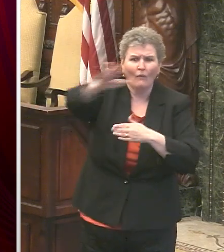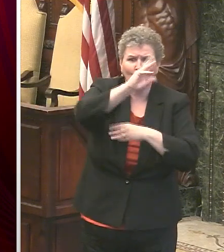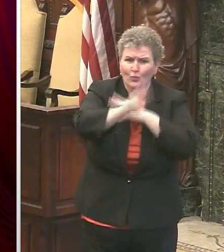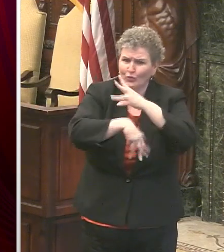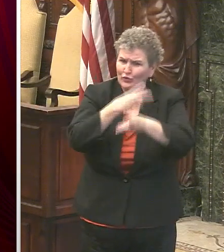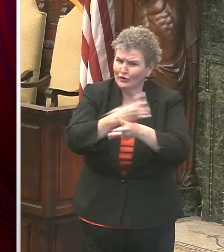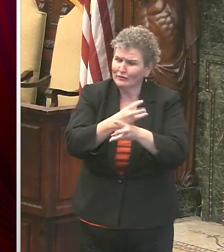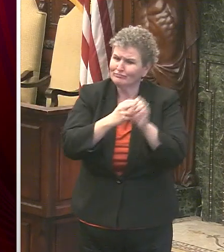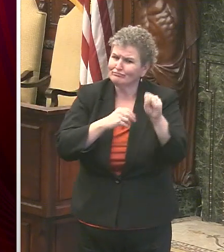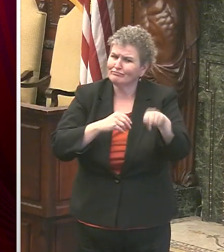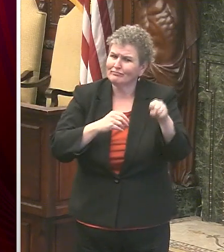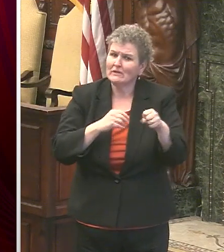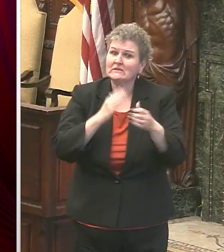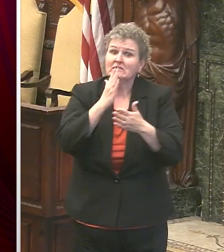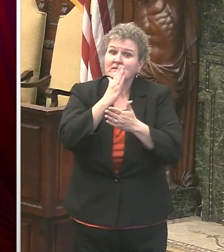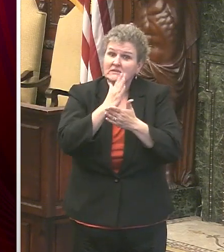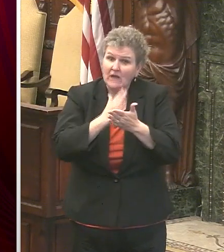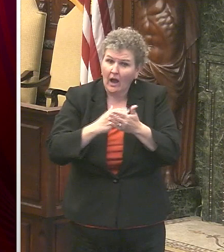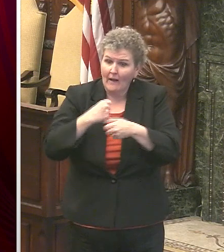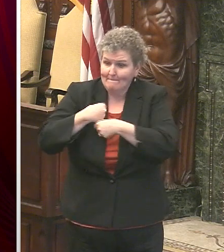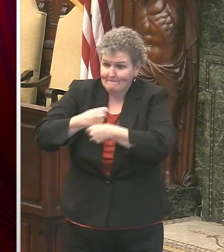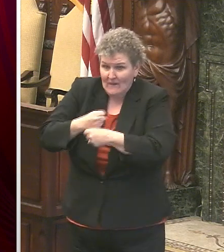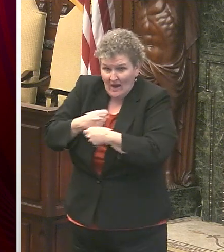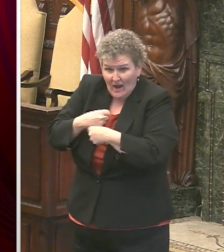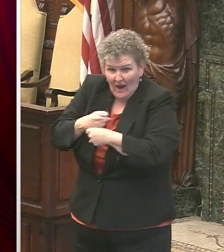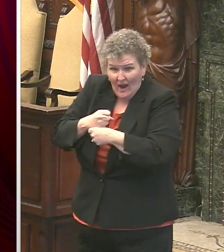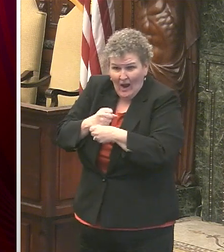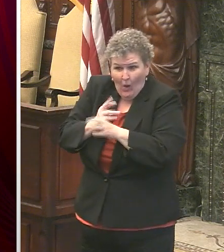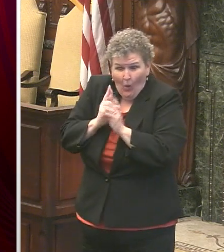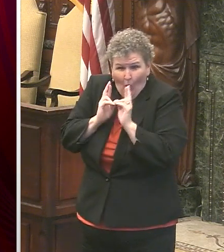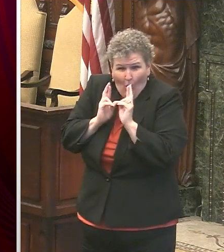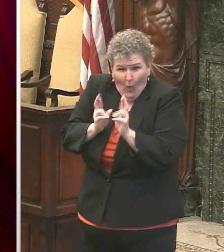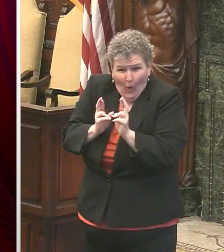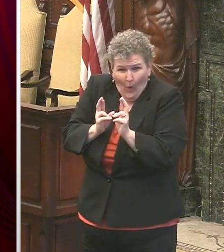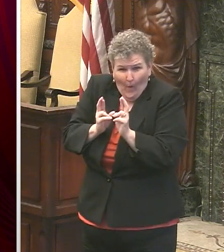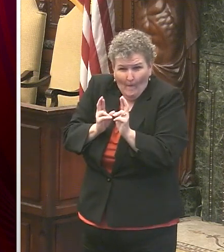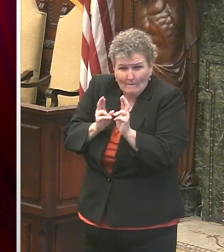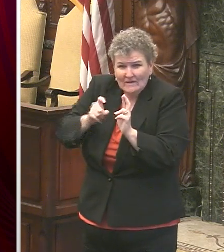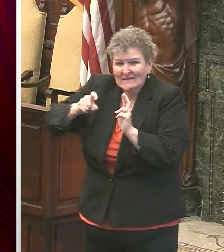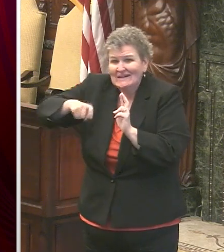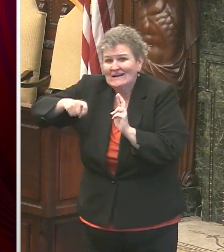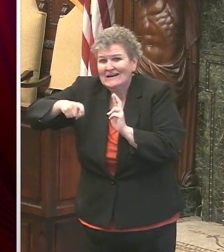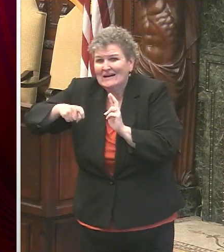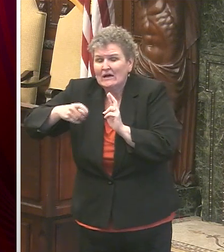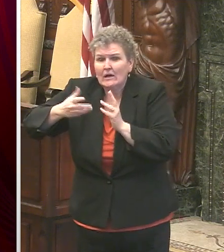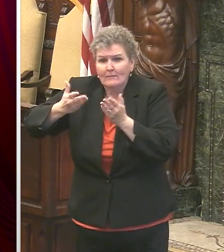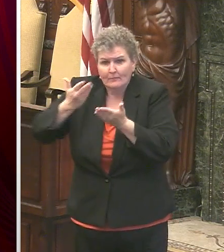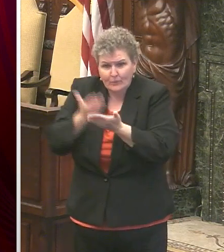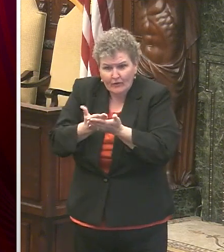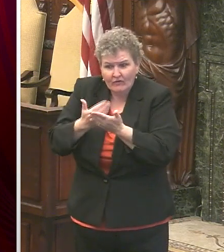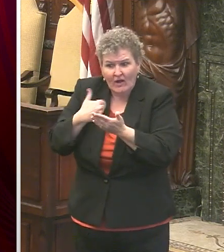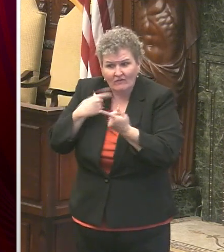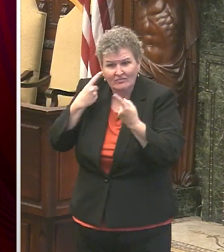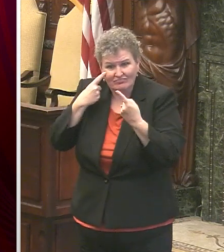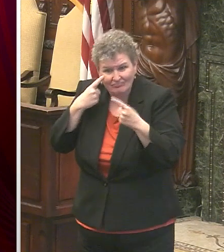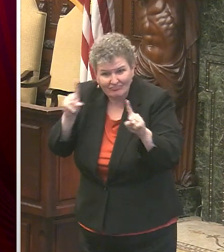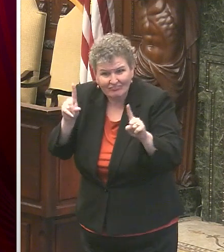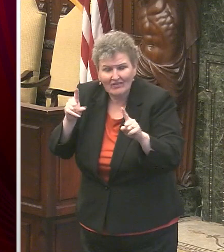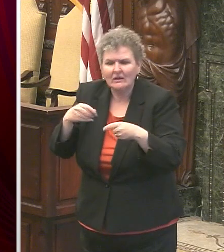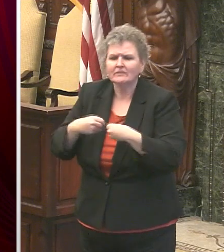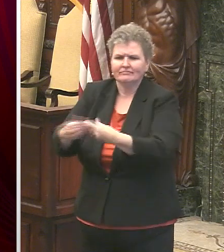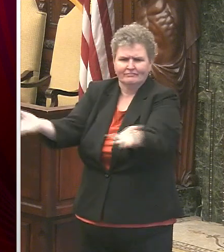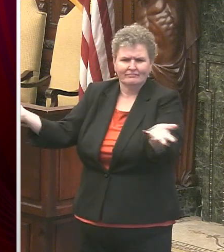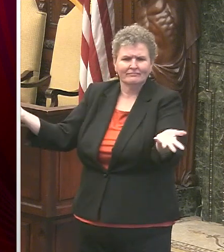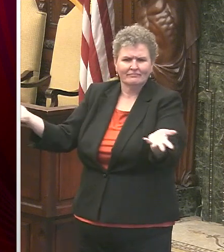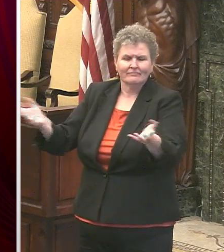has started in the hopes that many of these vaccines that are being tested are going to be proven safe and effective. Right now, there are, by